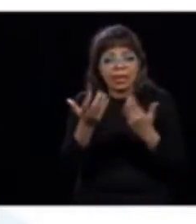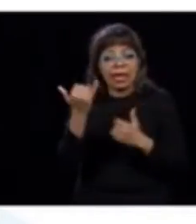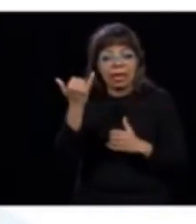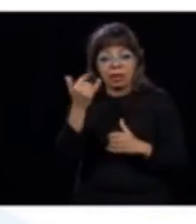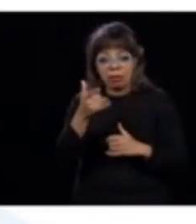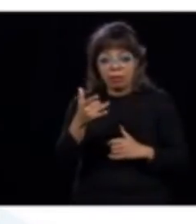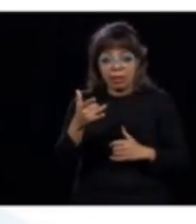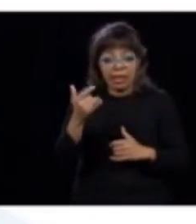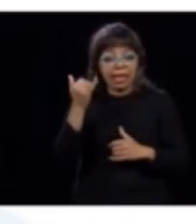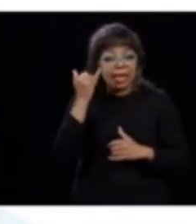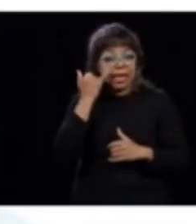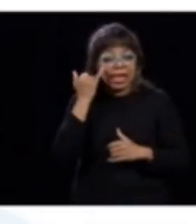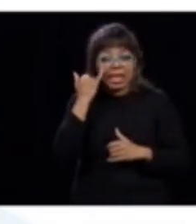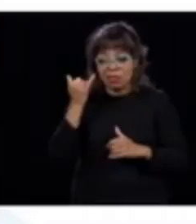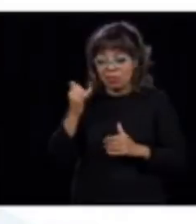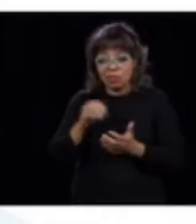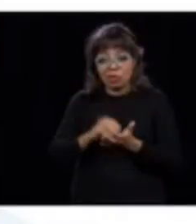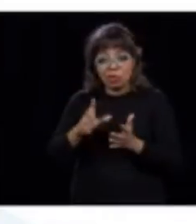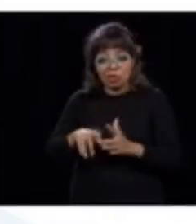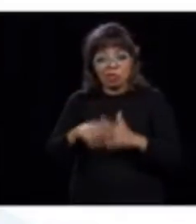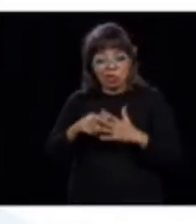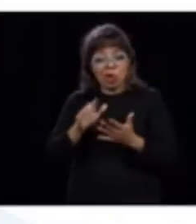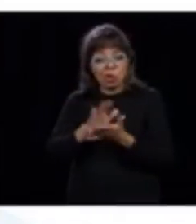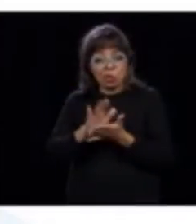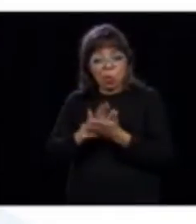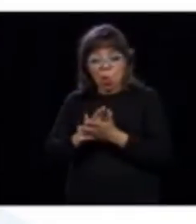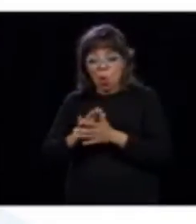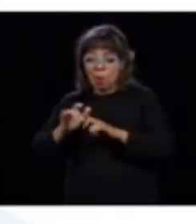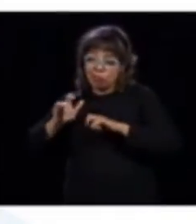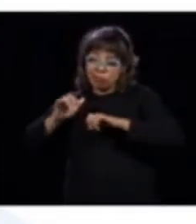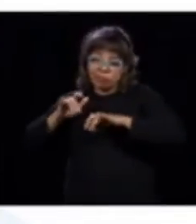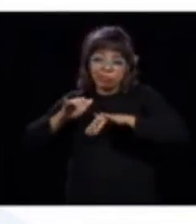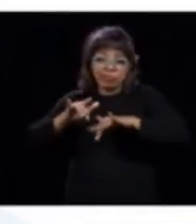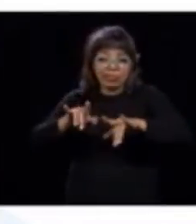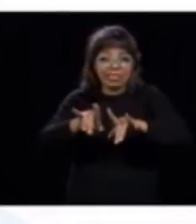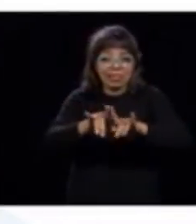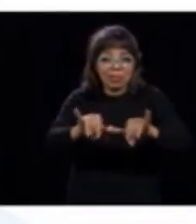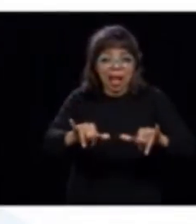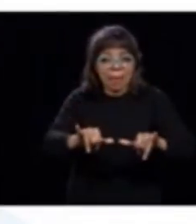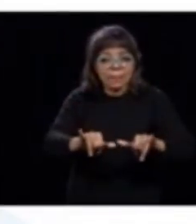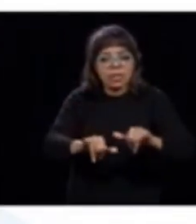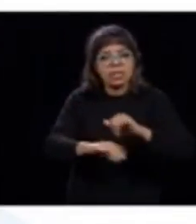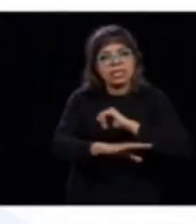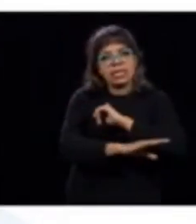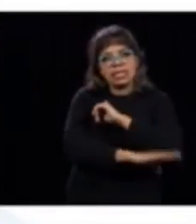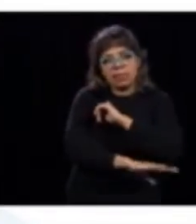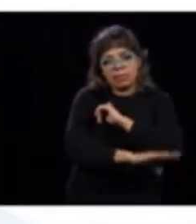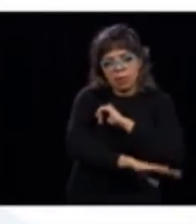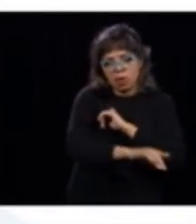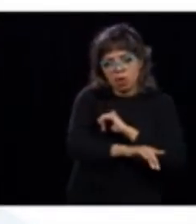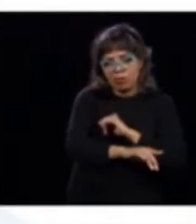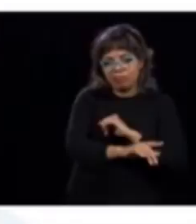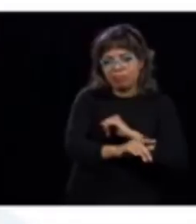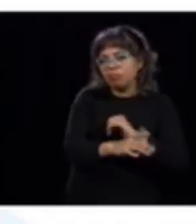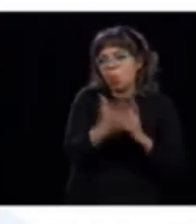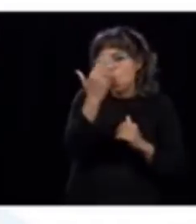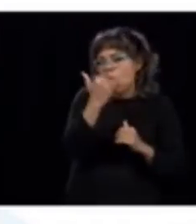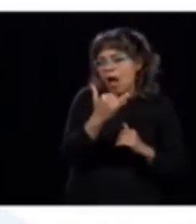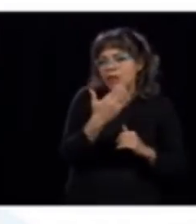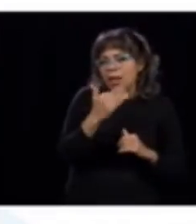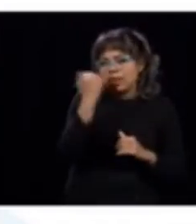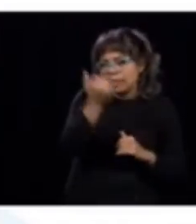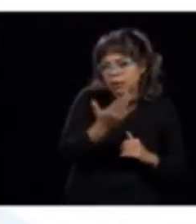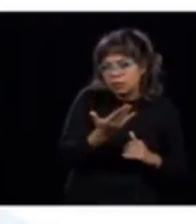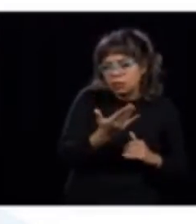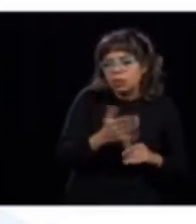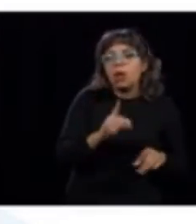all students going back to schools at the same time in September. and then if you are